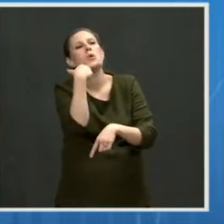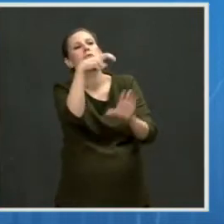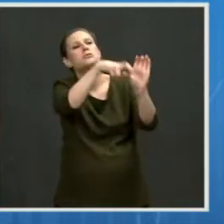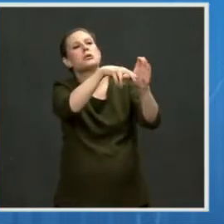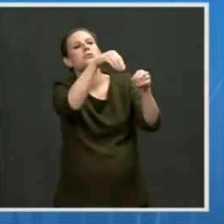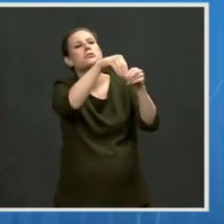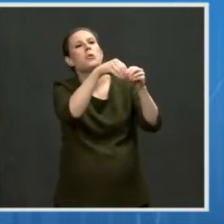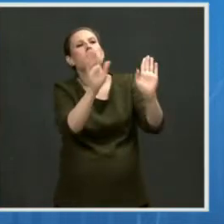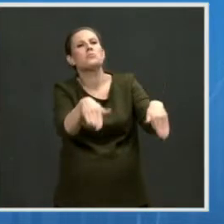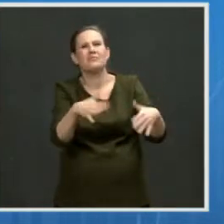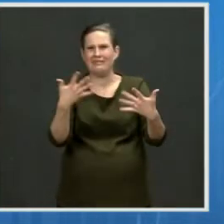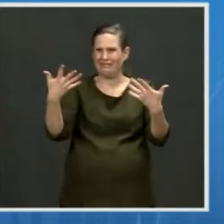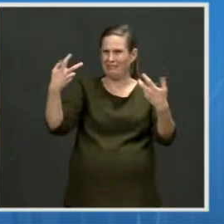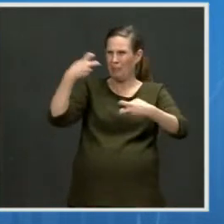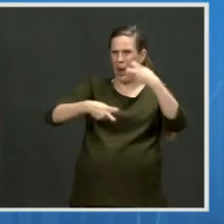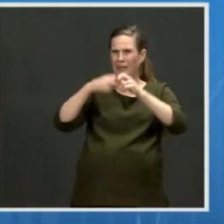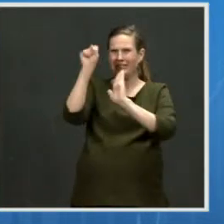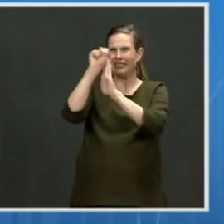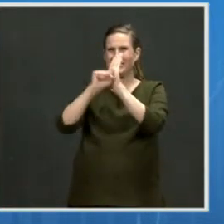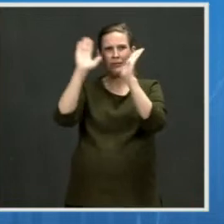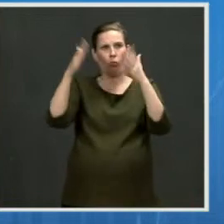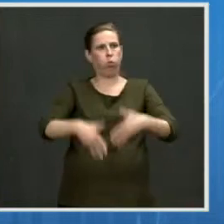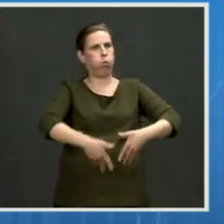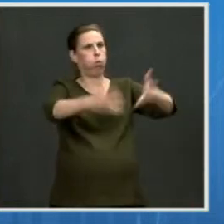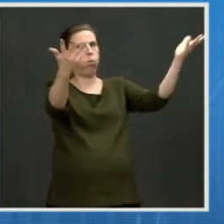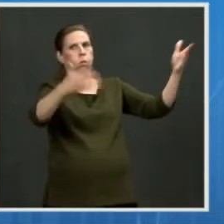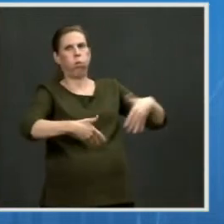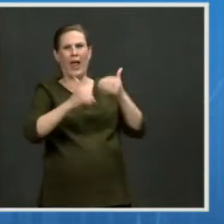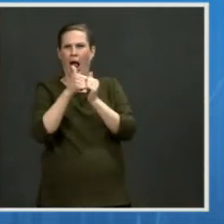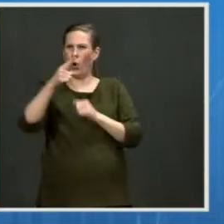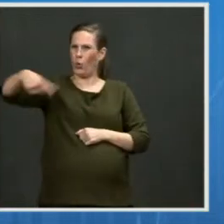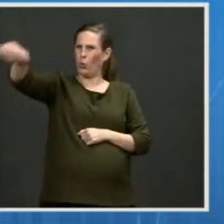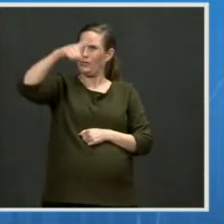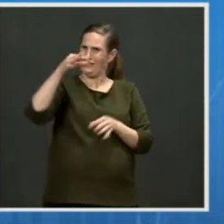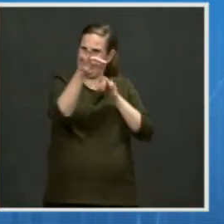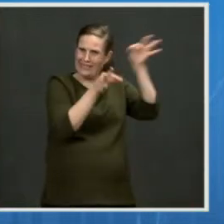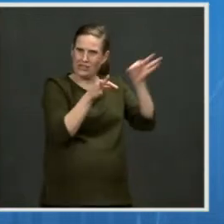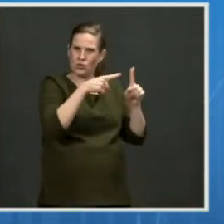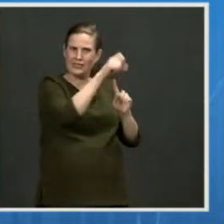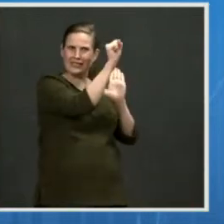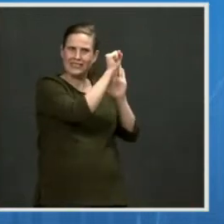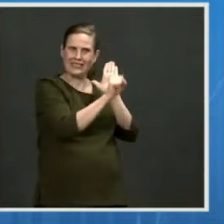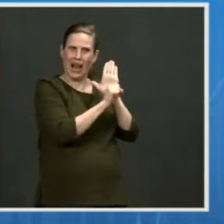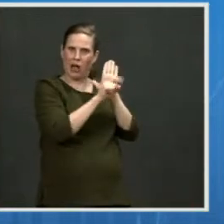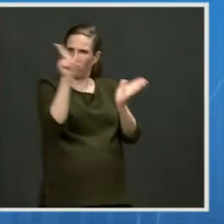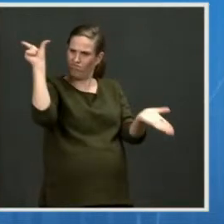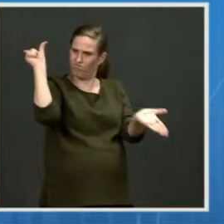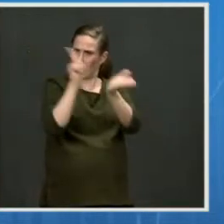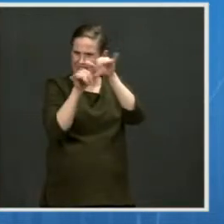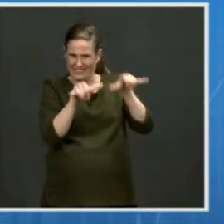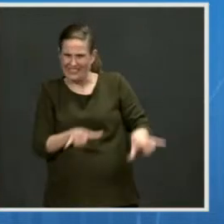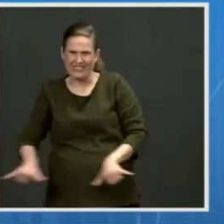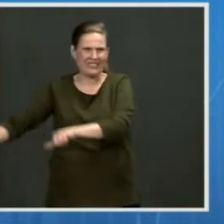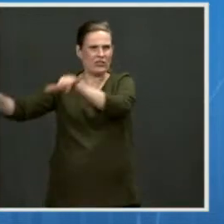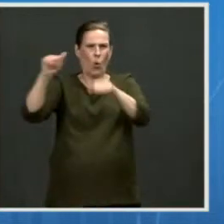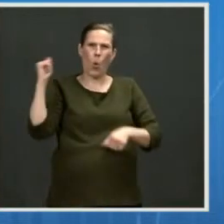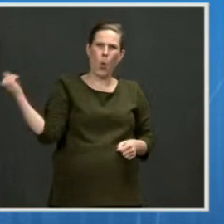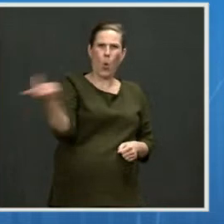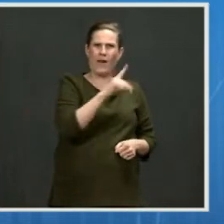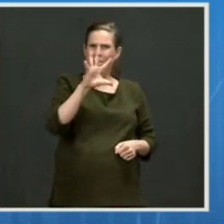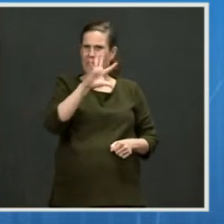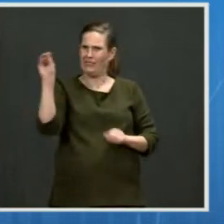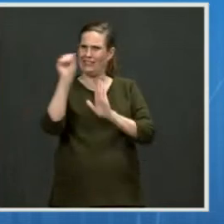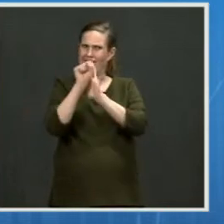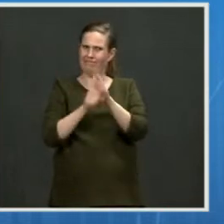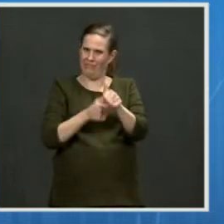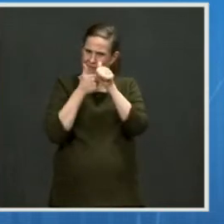implementing? And why haven't you published uniform gating criteria to lay out a roadmap that states should be following? Thank